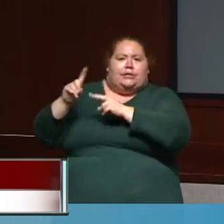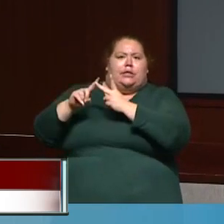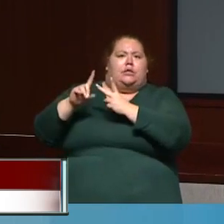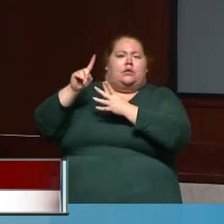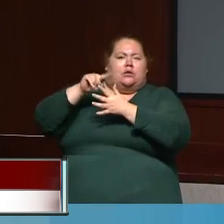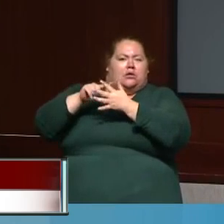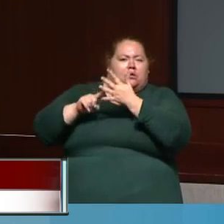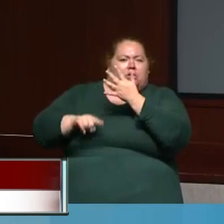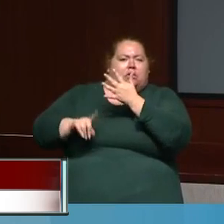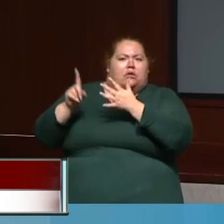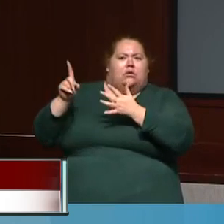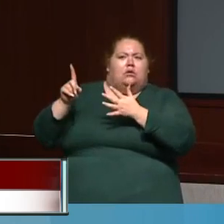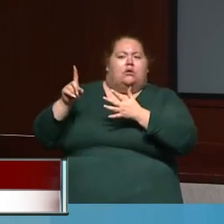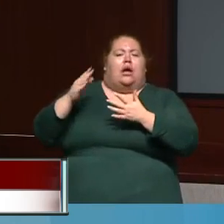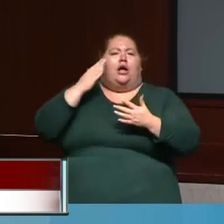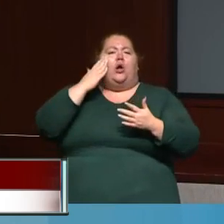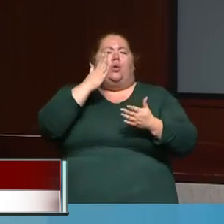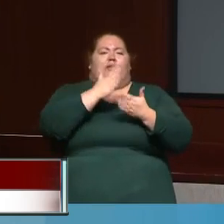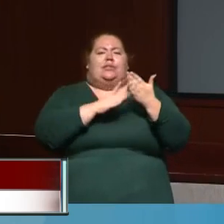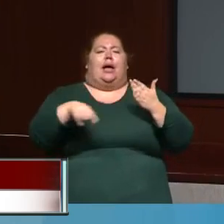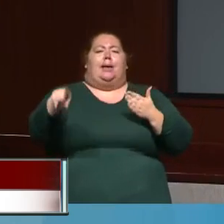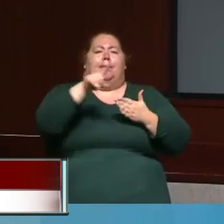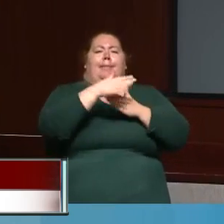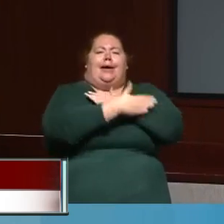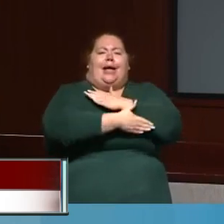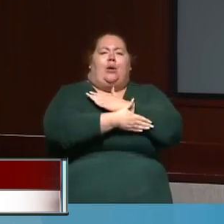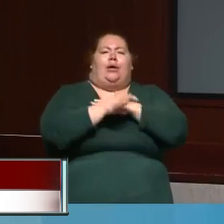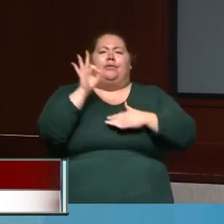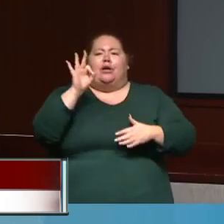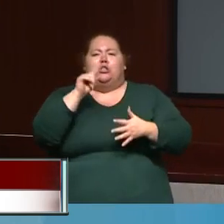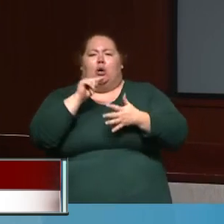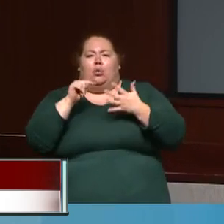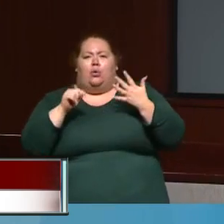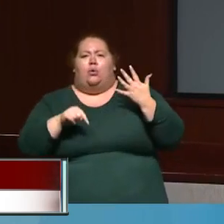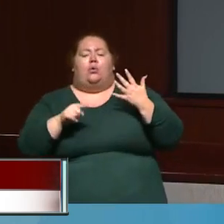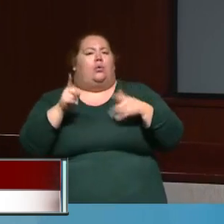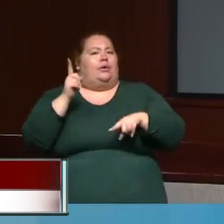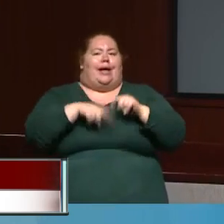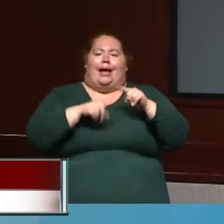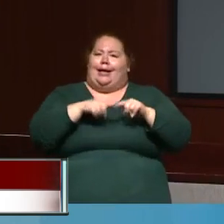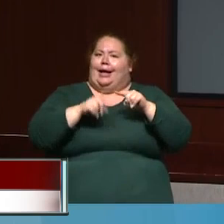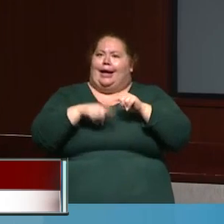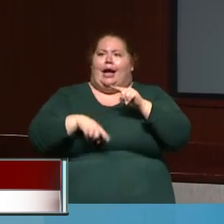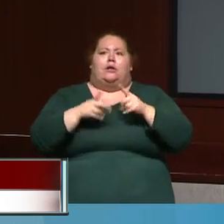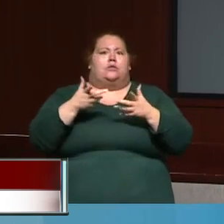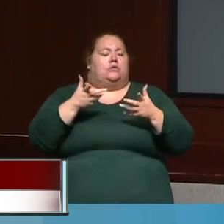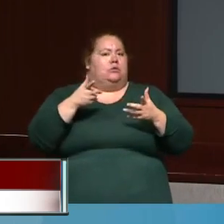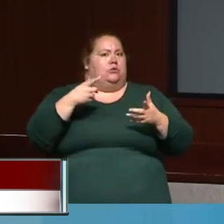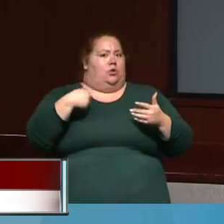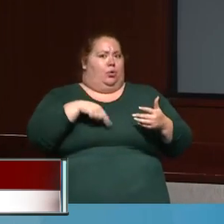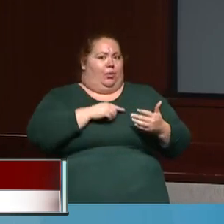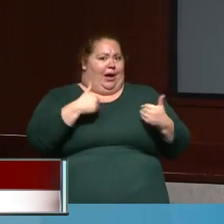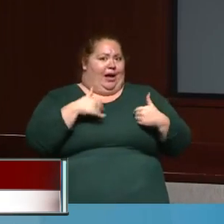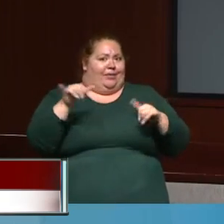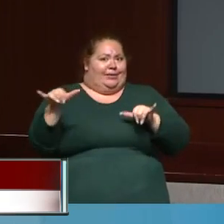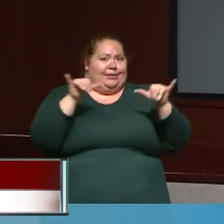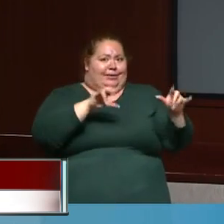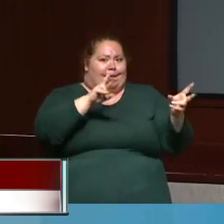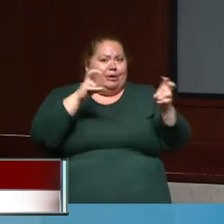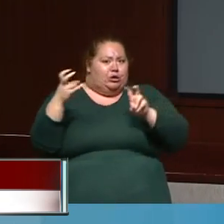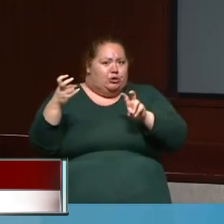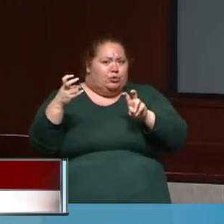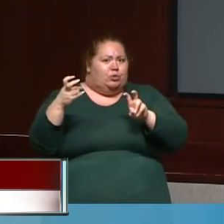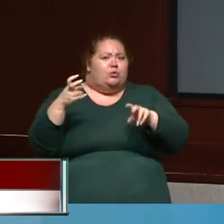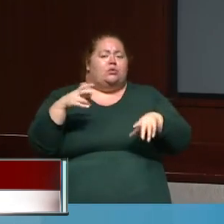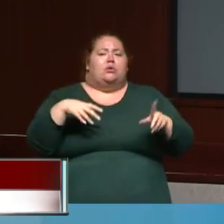an issue in some counties, including Fresno, that they're not able to exactly tell how that's done. I know you've had some consistency problems, in the